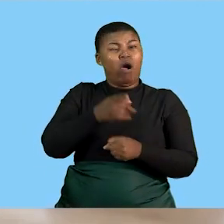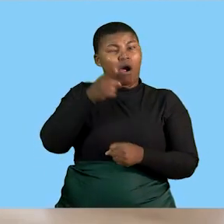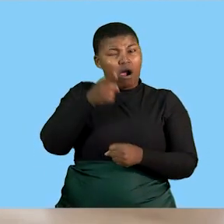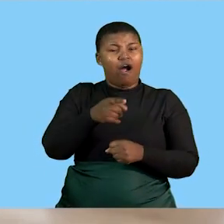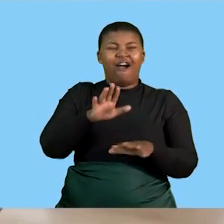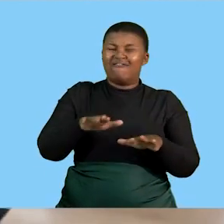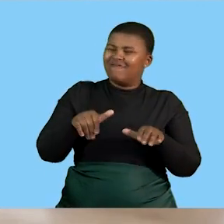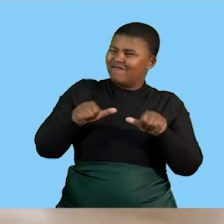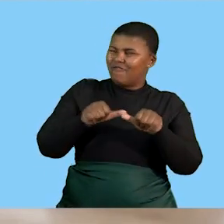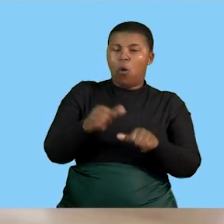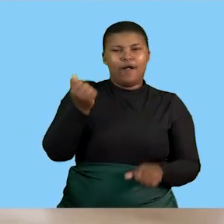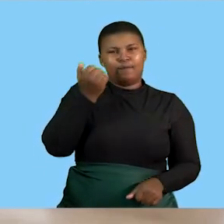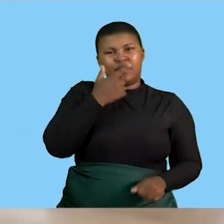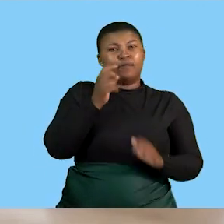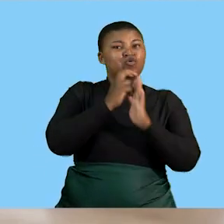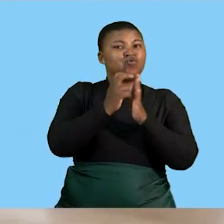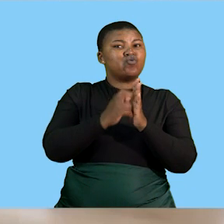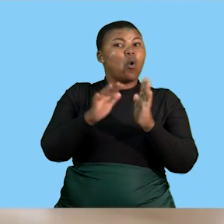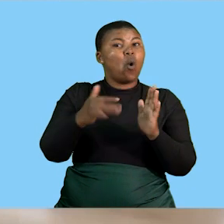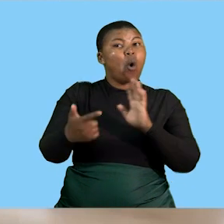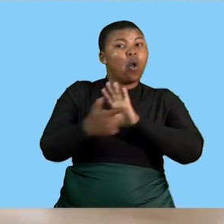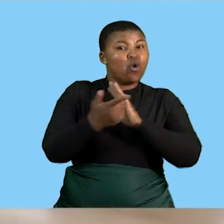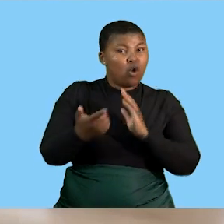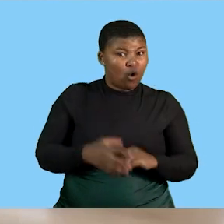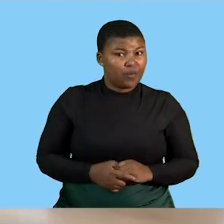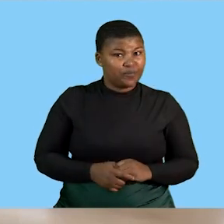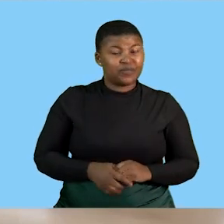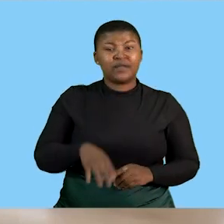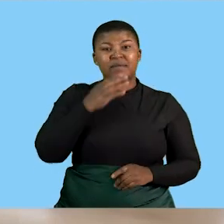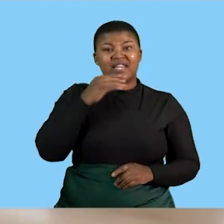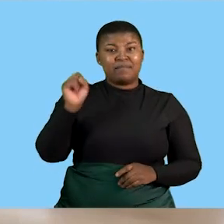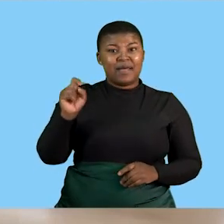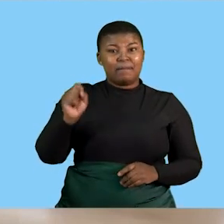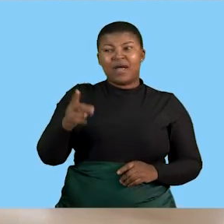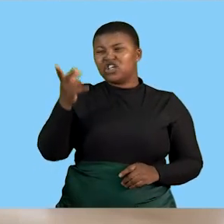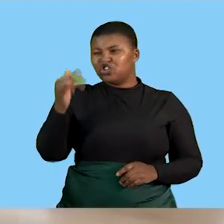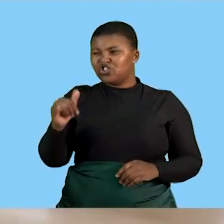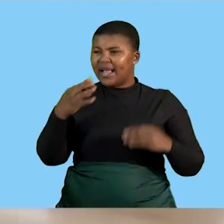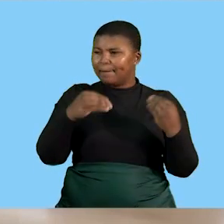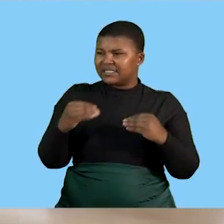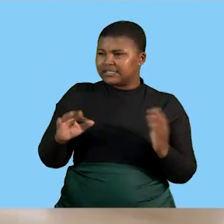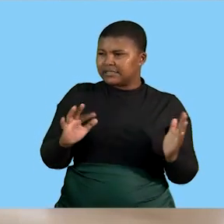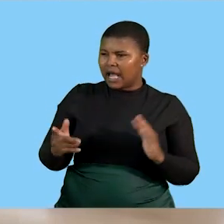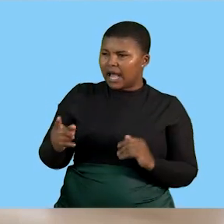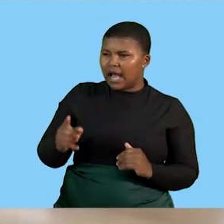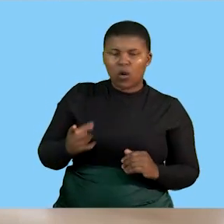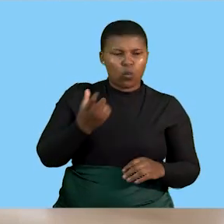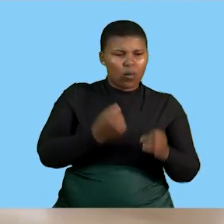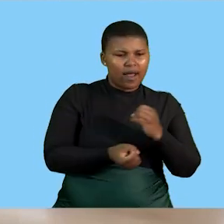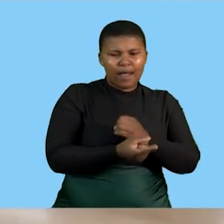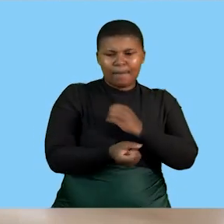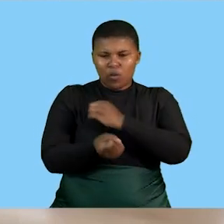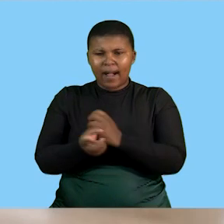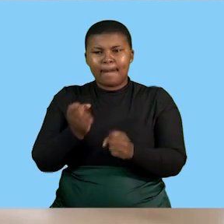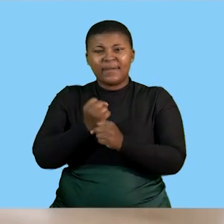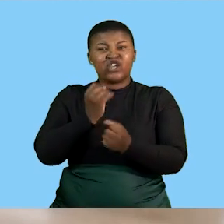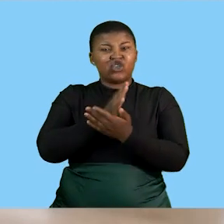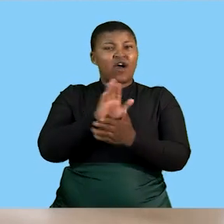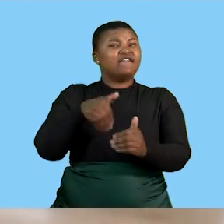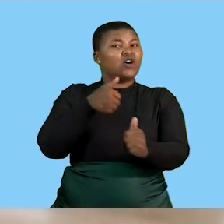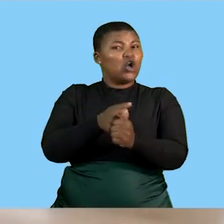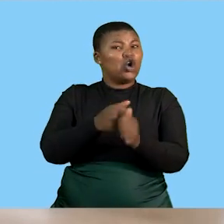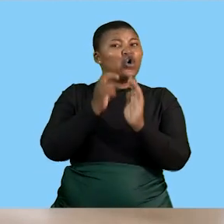or organizations, however you want to put it. And what they do is they make rules and regulations which a